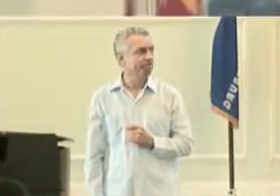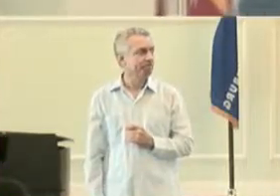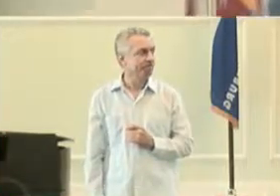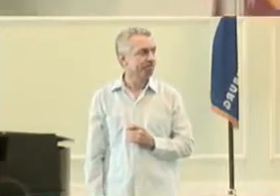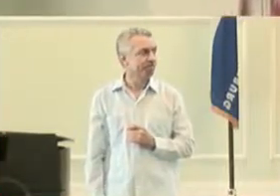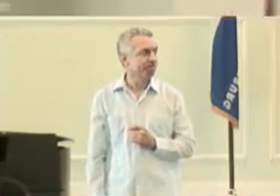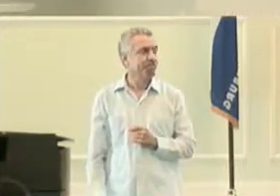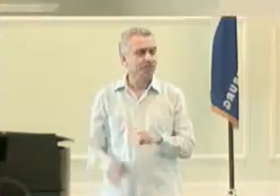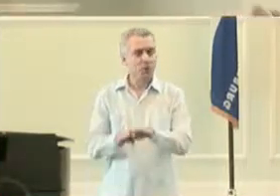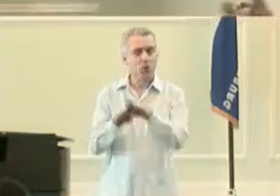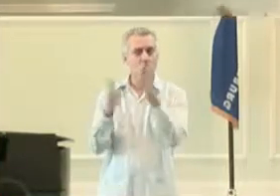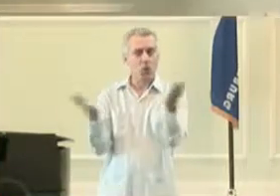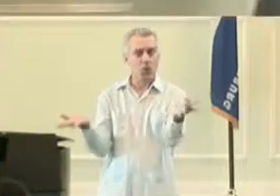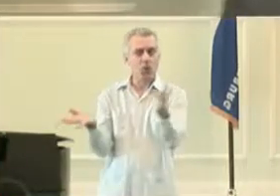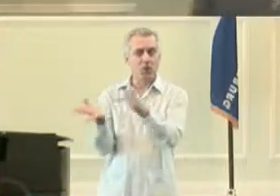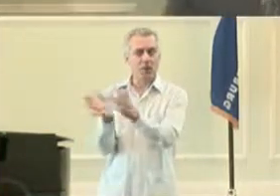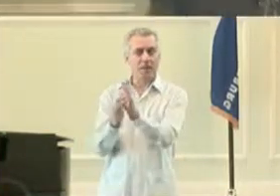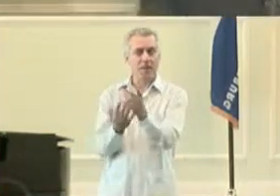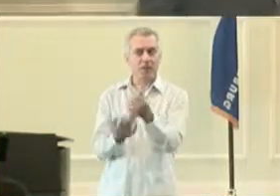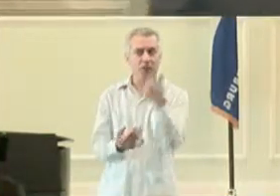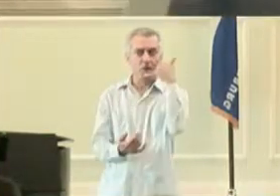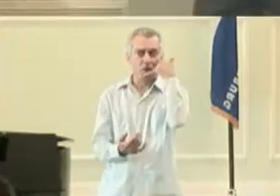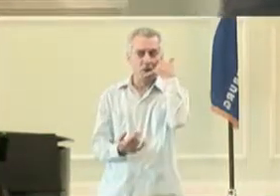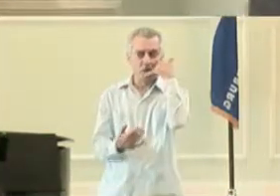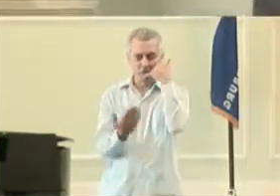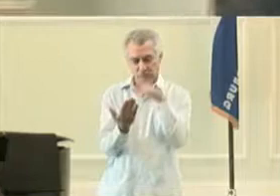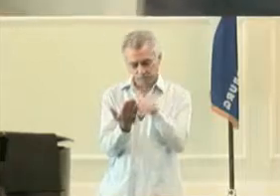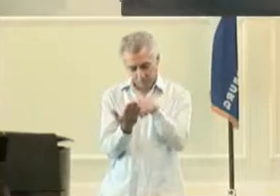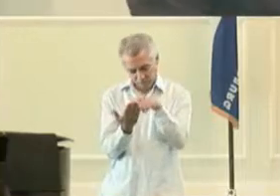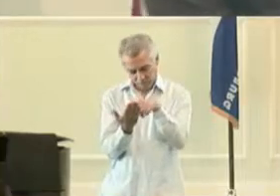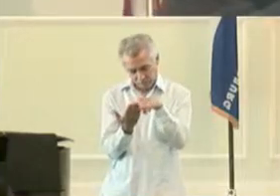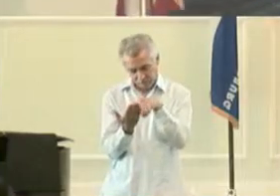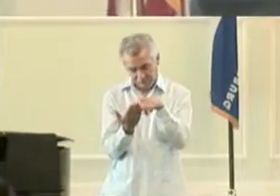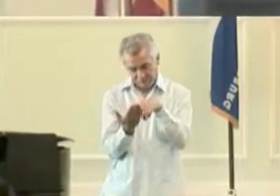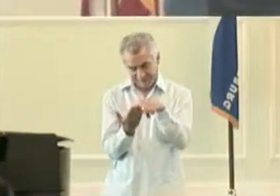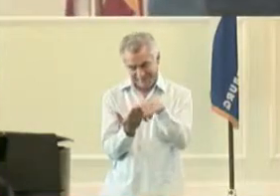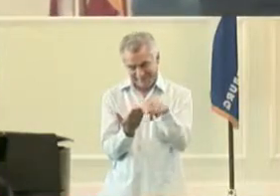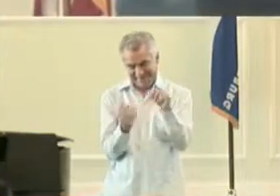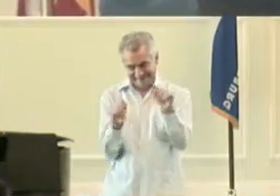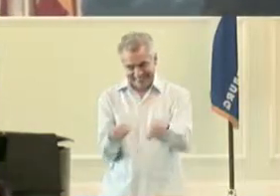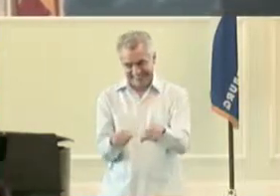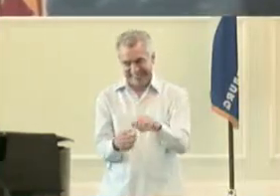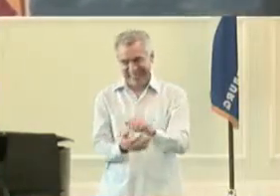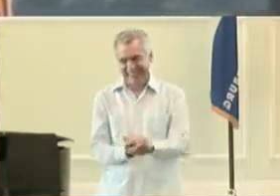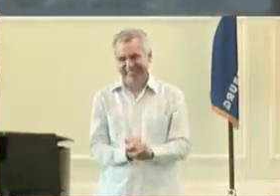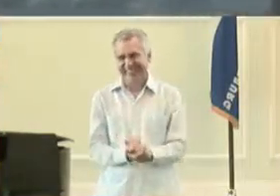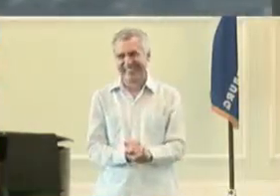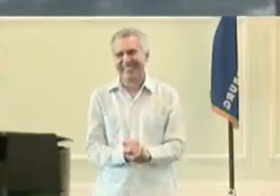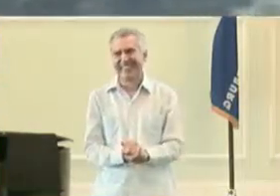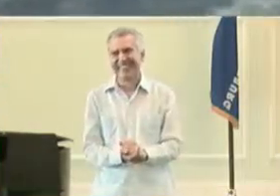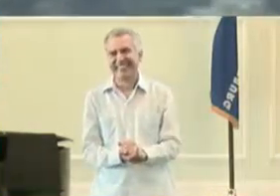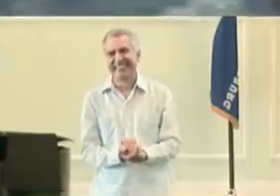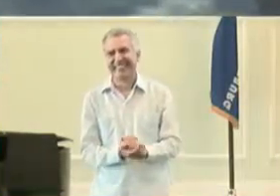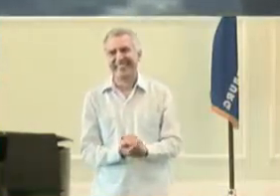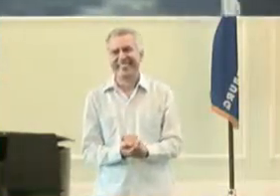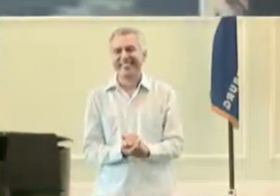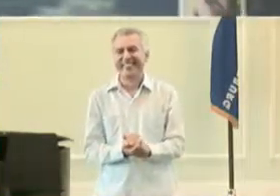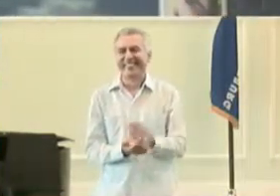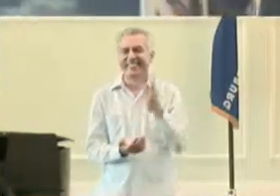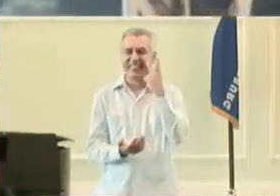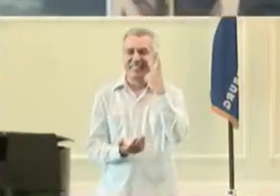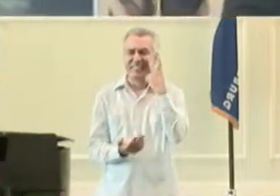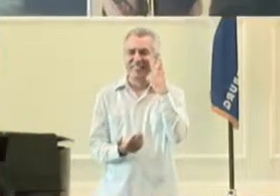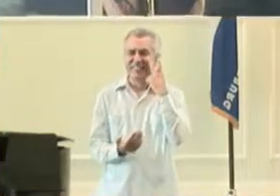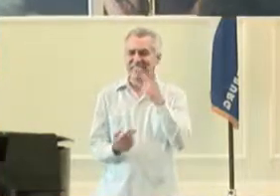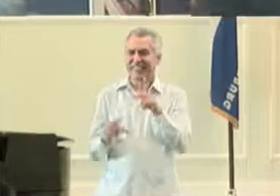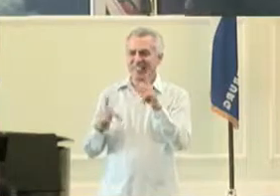1. You can open your Bibles in your phone. If you have a Bible, there's a Bible right in front of you. You can look at your neighbor's